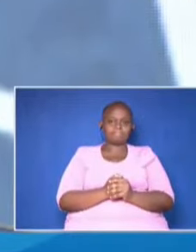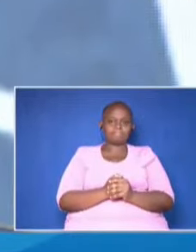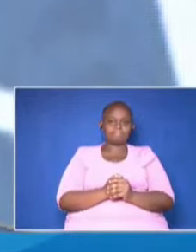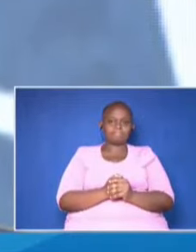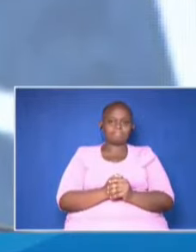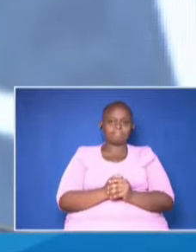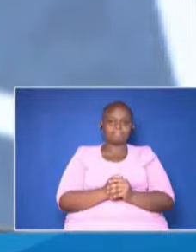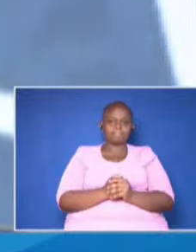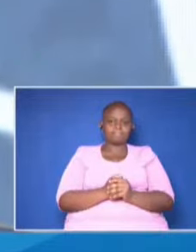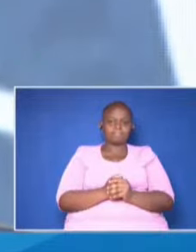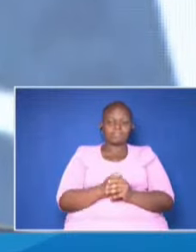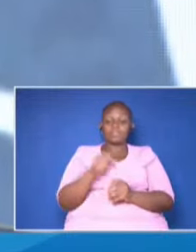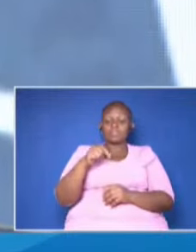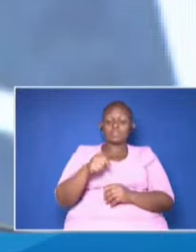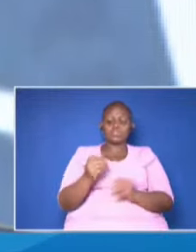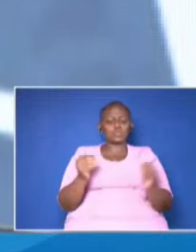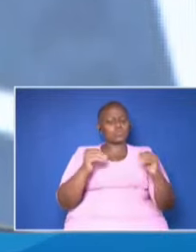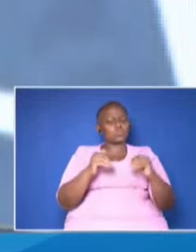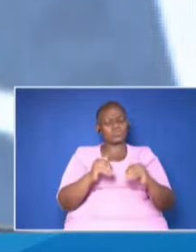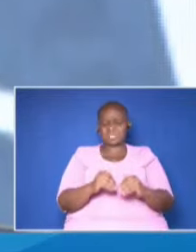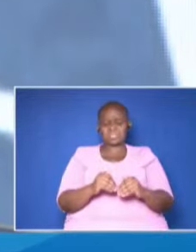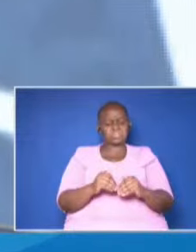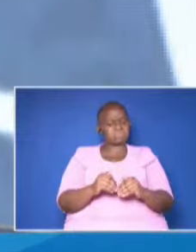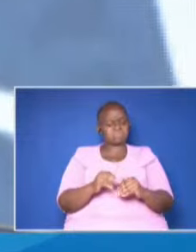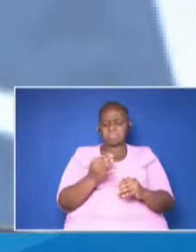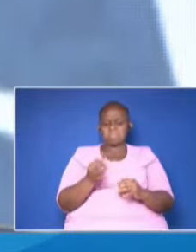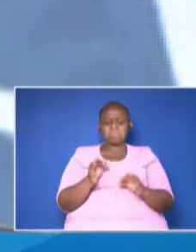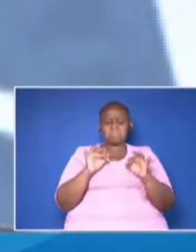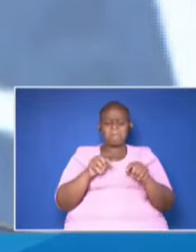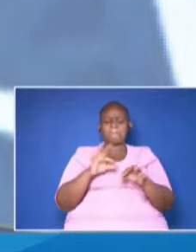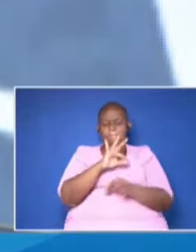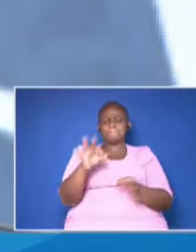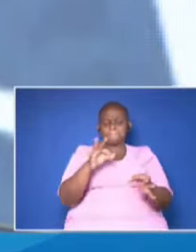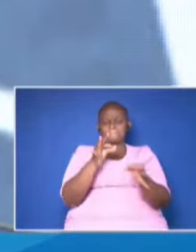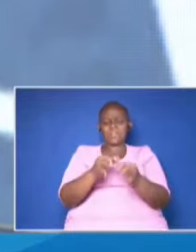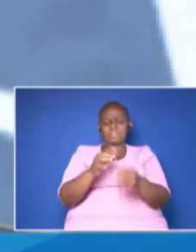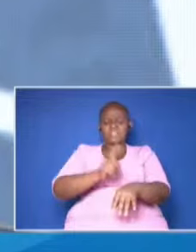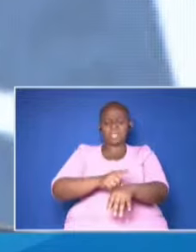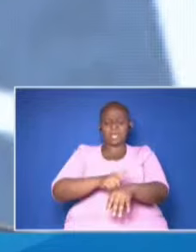challenges this Crusade could not have come at a better